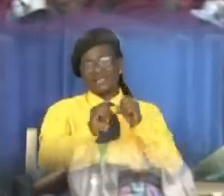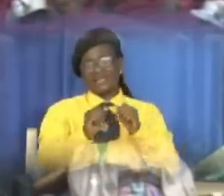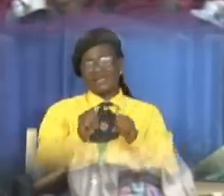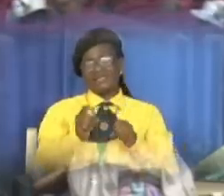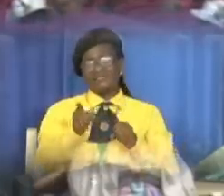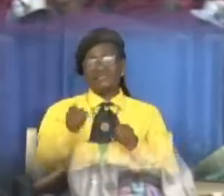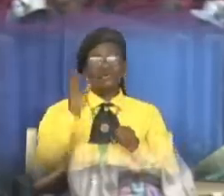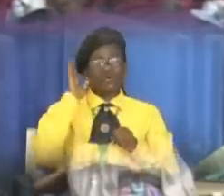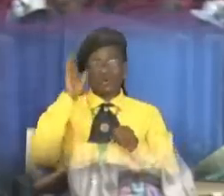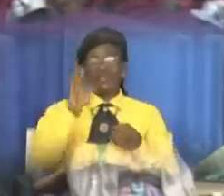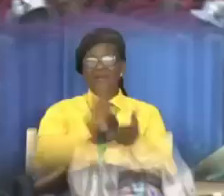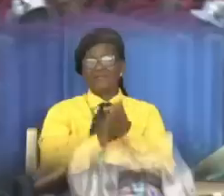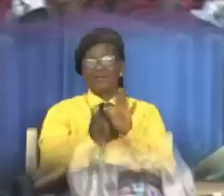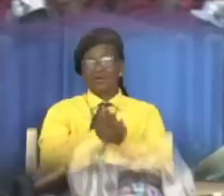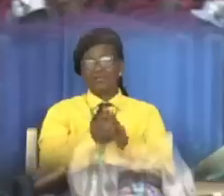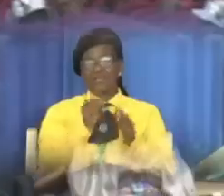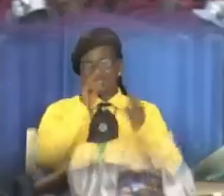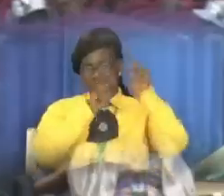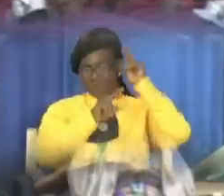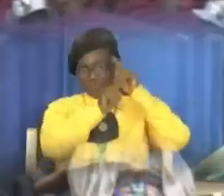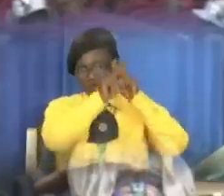to become a prophet.